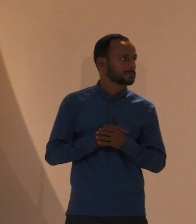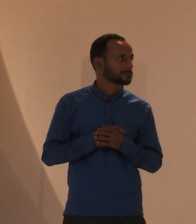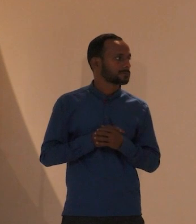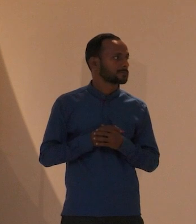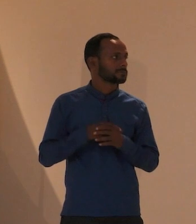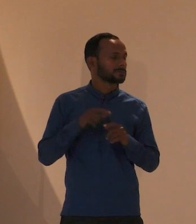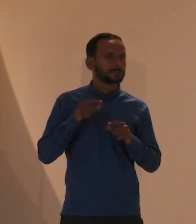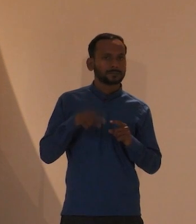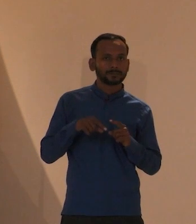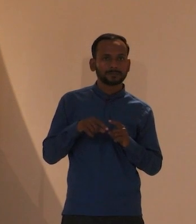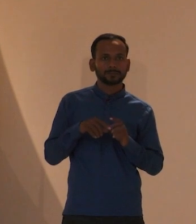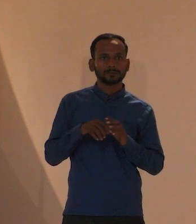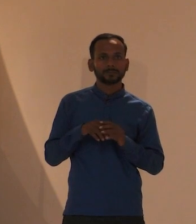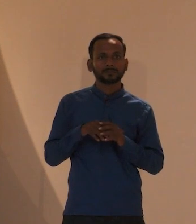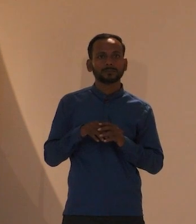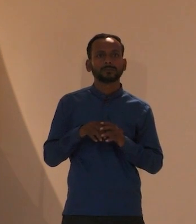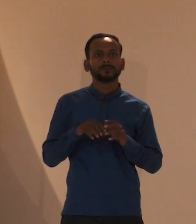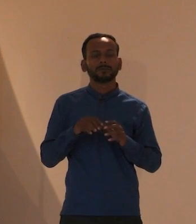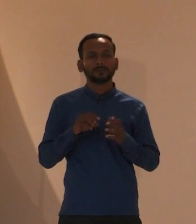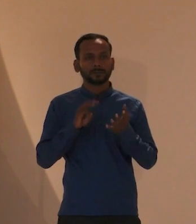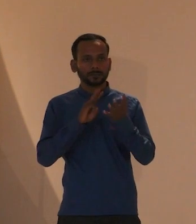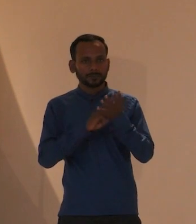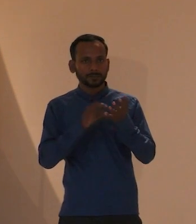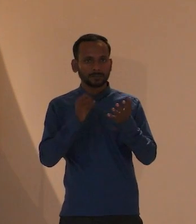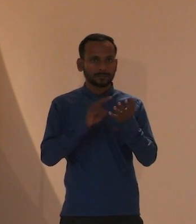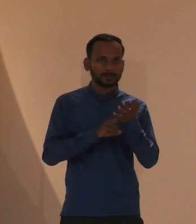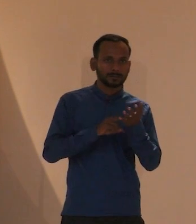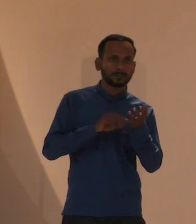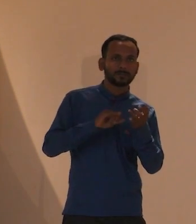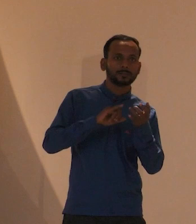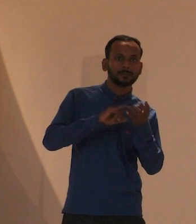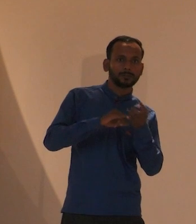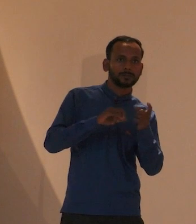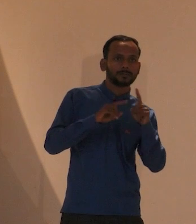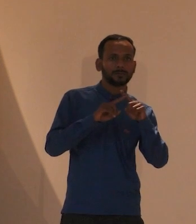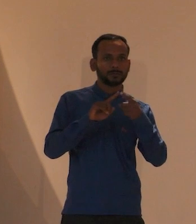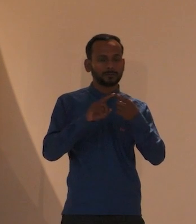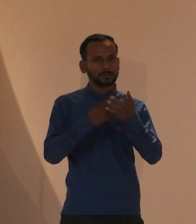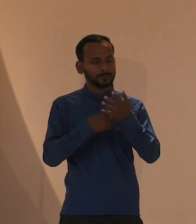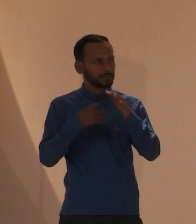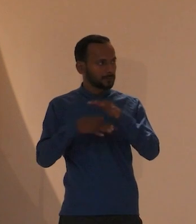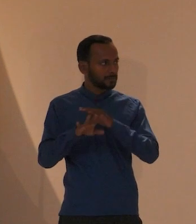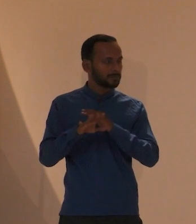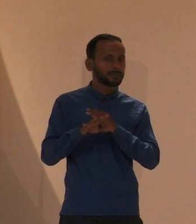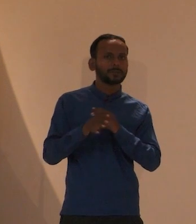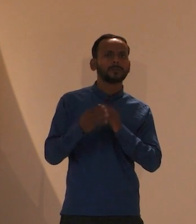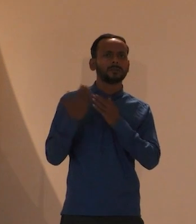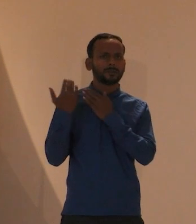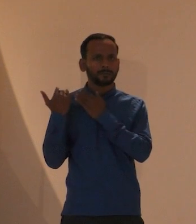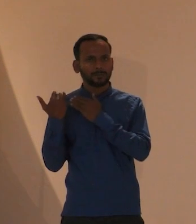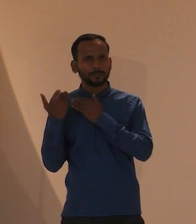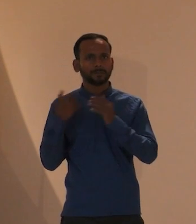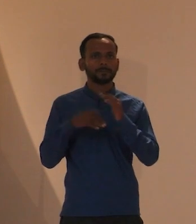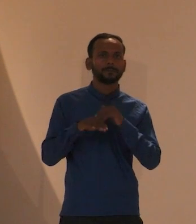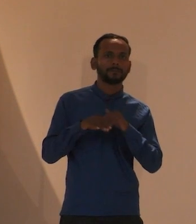The pelican, tabernacle and monstrance. It doesn't look like a pelican, and we heard earlier today